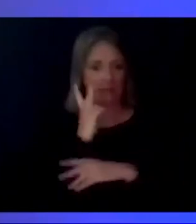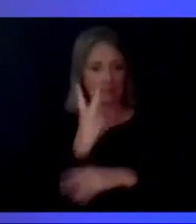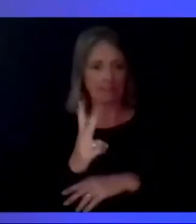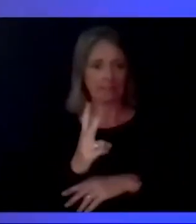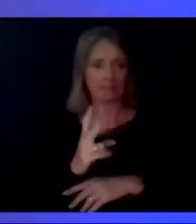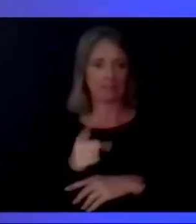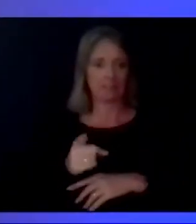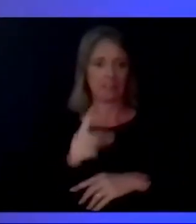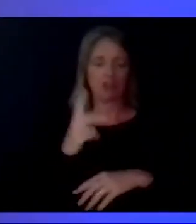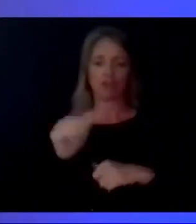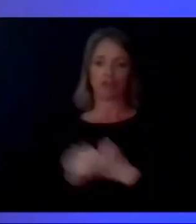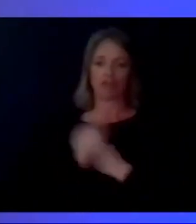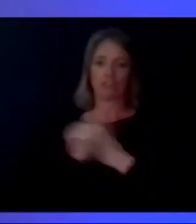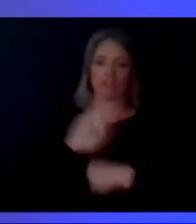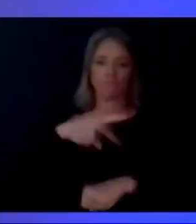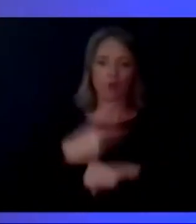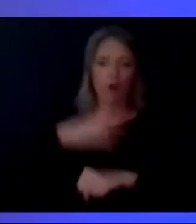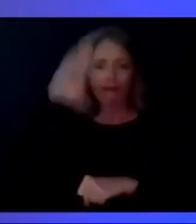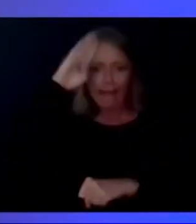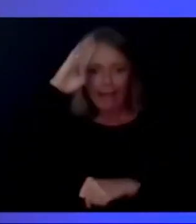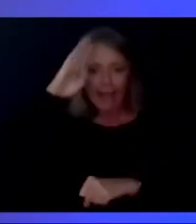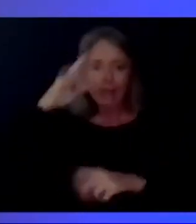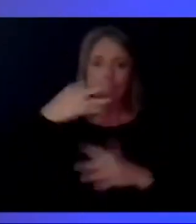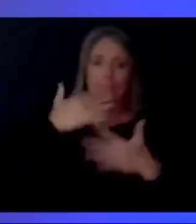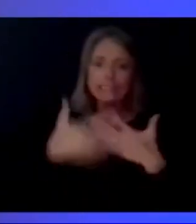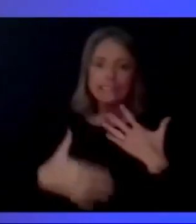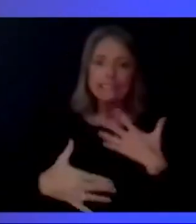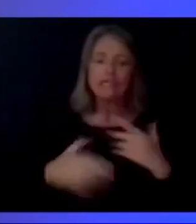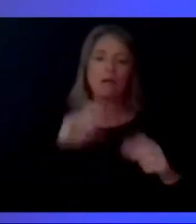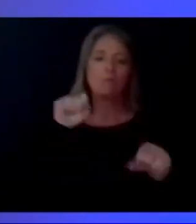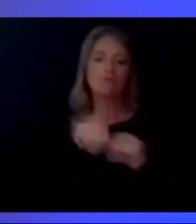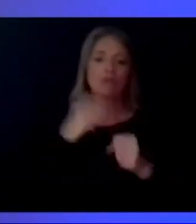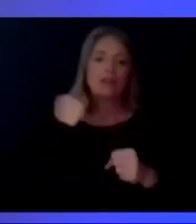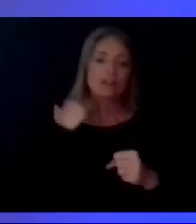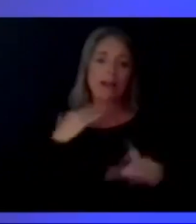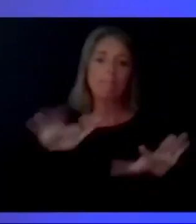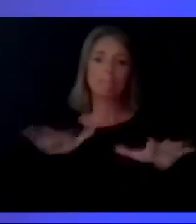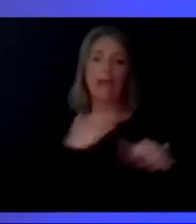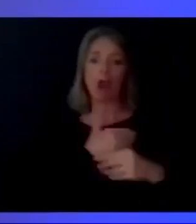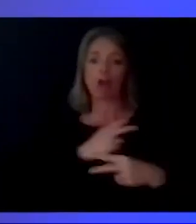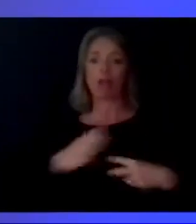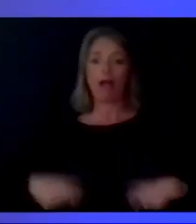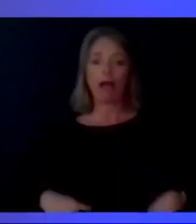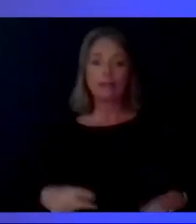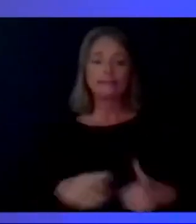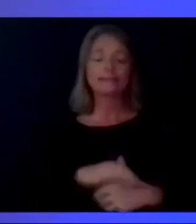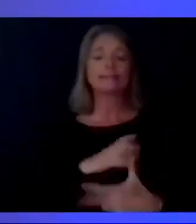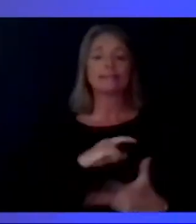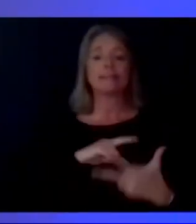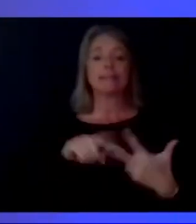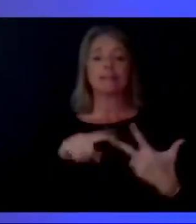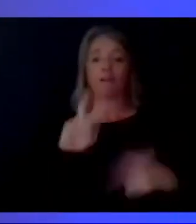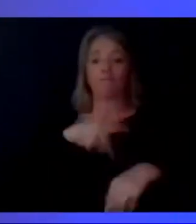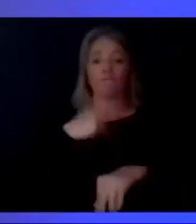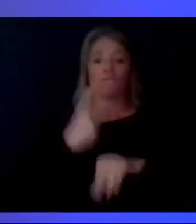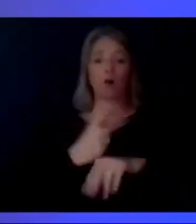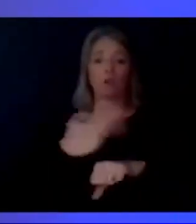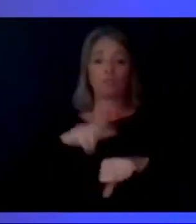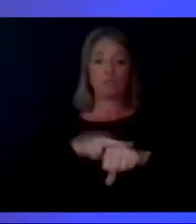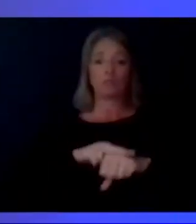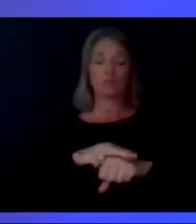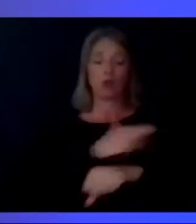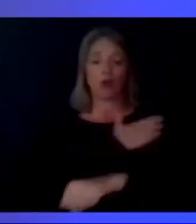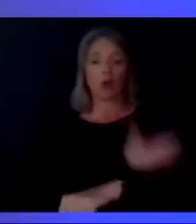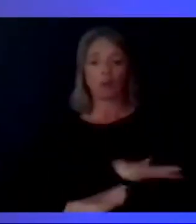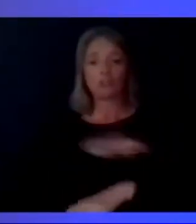hitting your head and getting a head bleed. You're breaking your neck and becoming paralyzed. When you fall, you naturally will extend your arm to try to catch yourself.